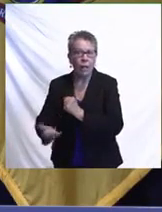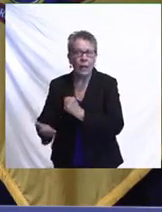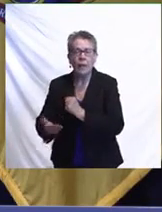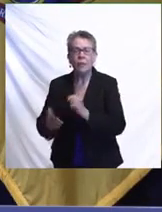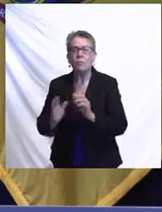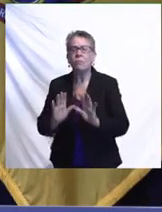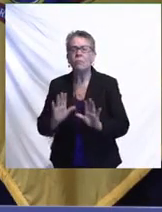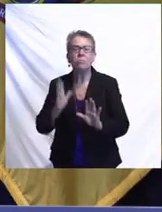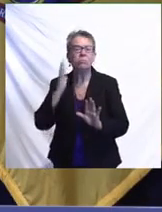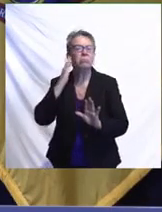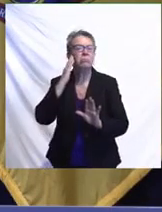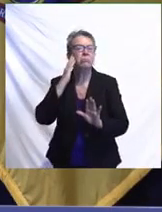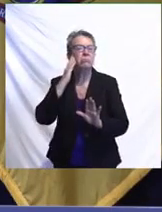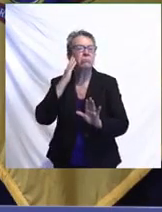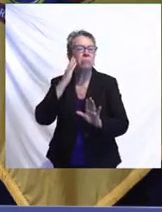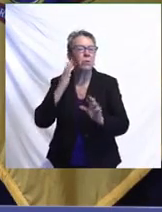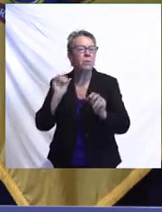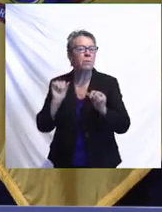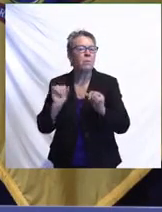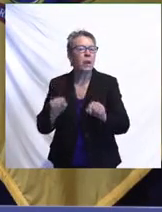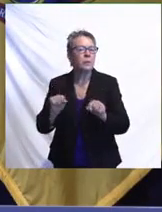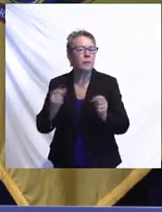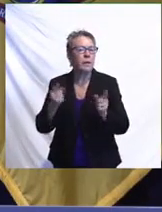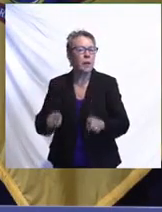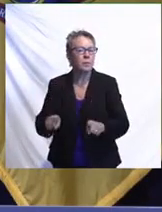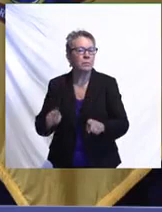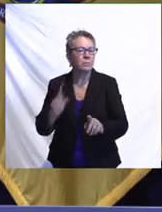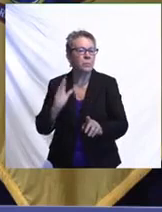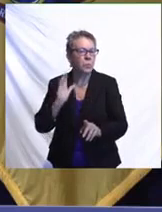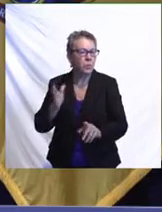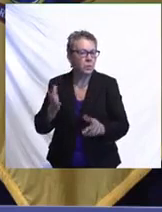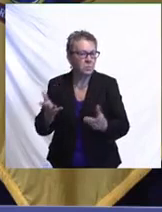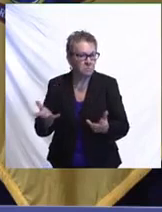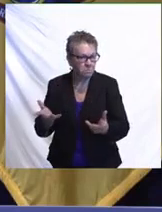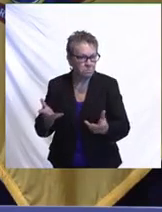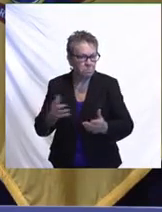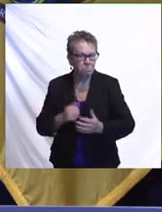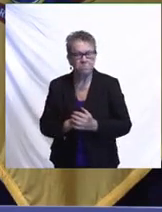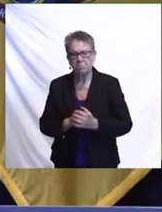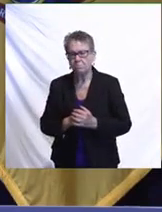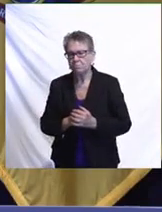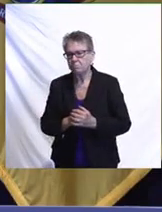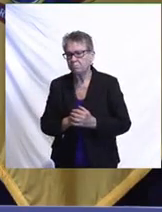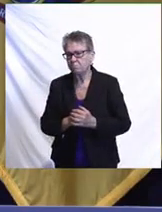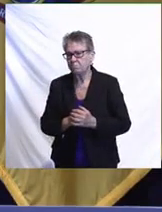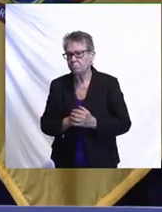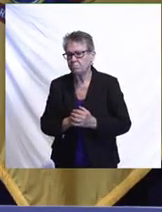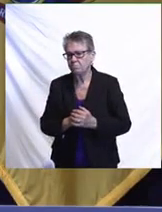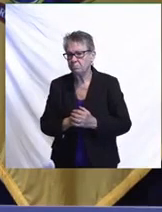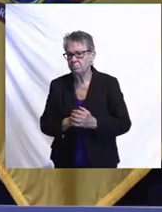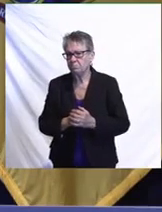Let's go to Joey here, and then we'll go across to Daniel. Hi, Joey. Hello. So on